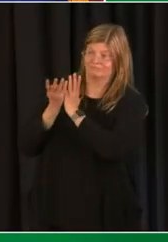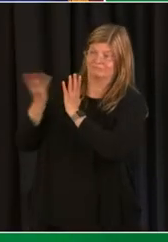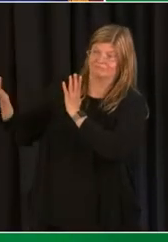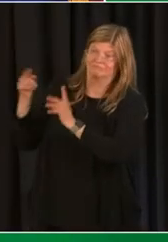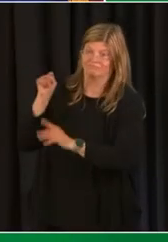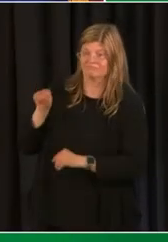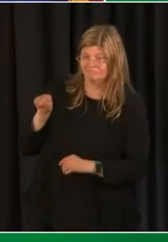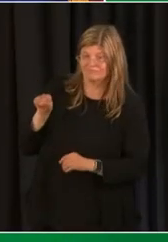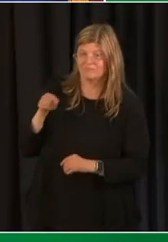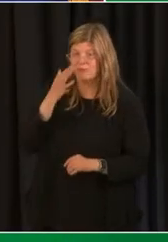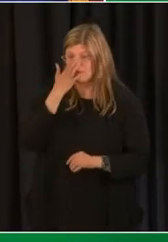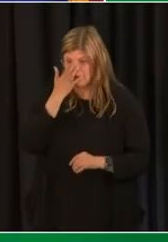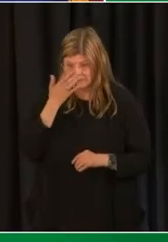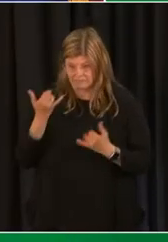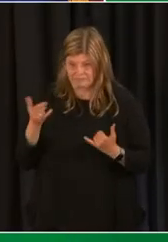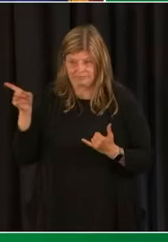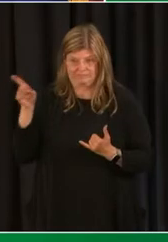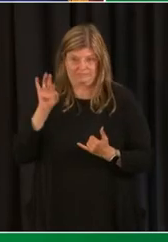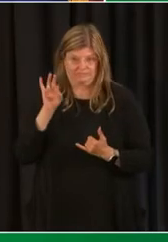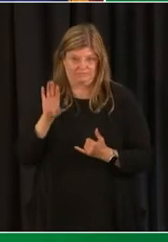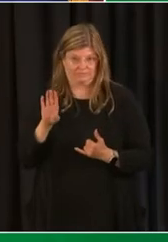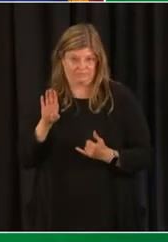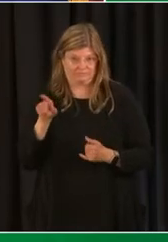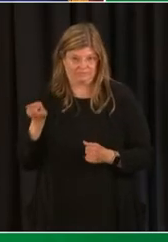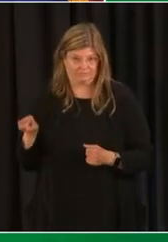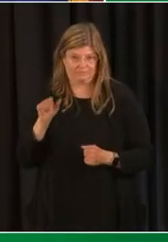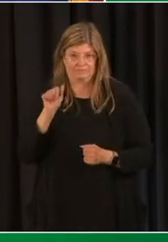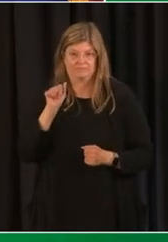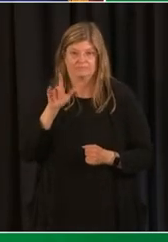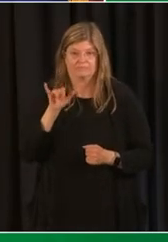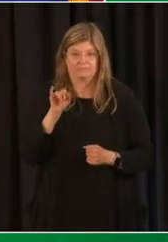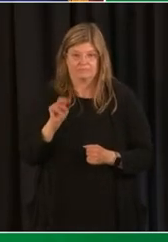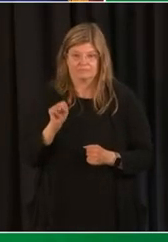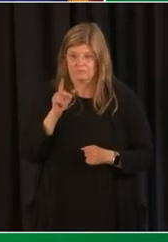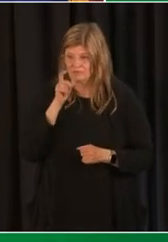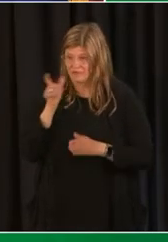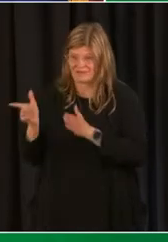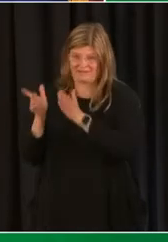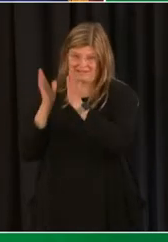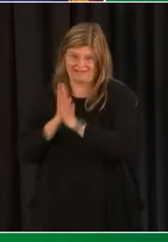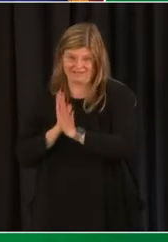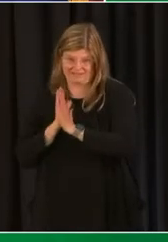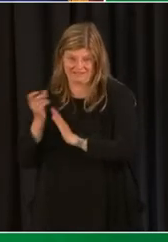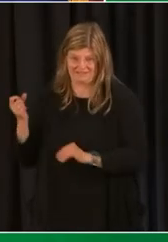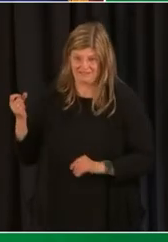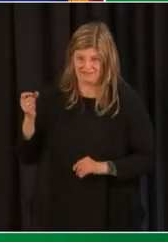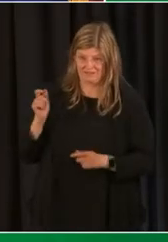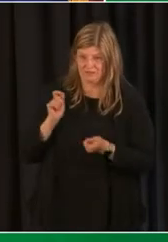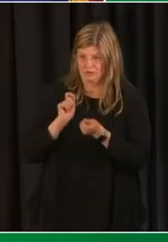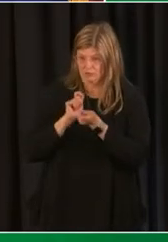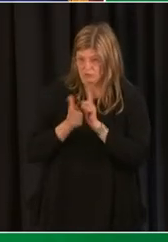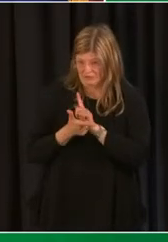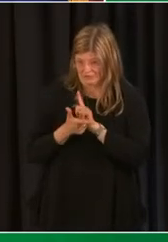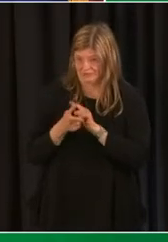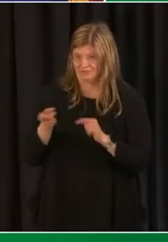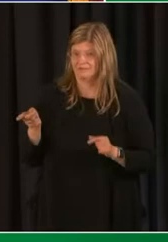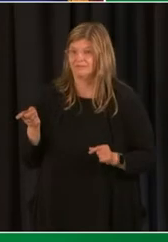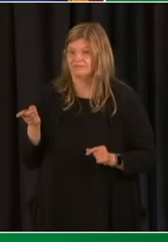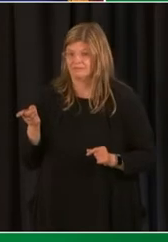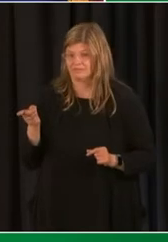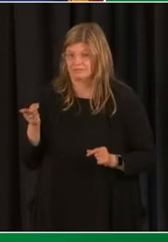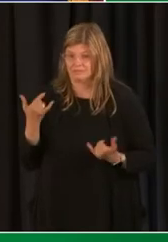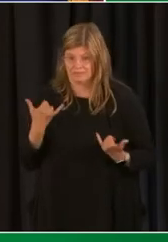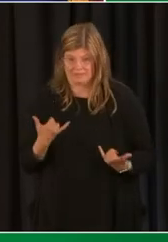came in via Facebook, and it was Allison who asked about translation. So right now,